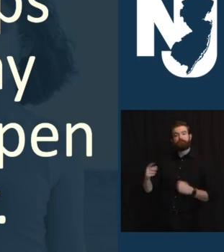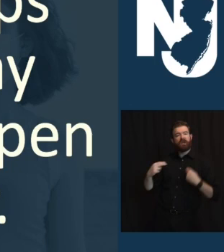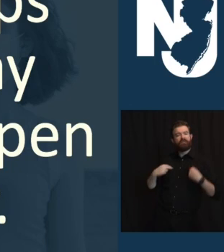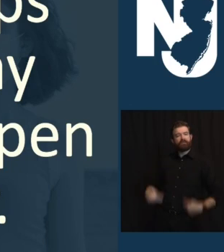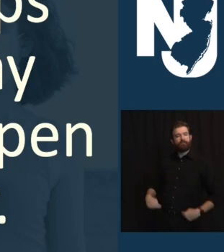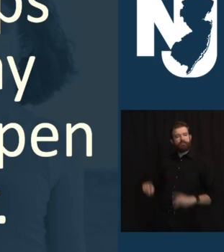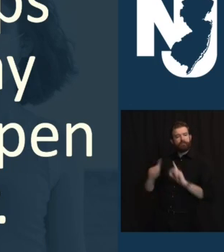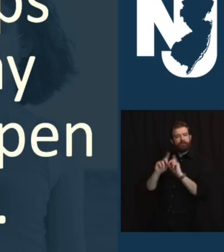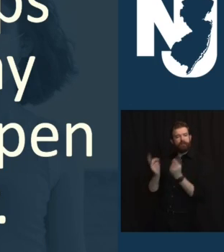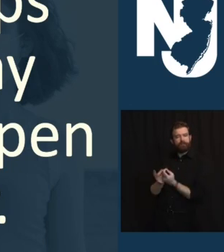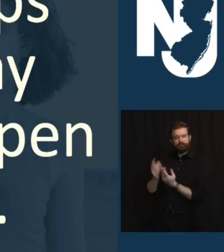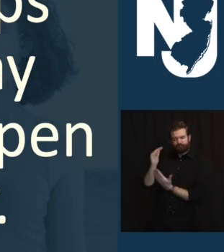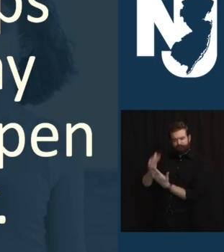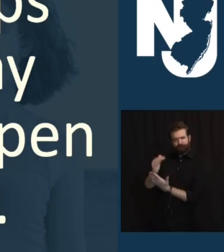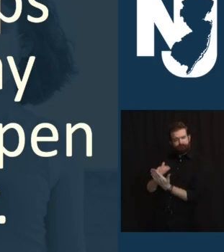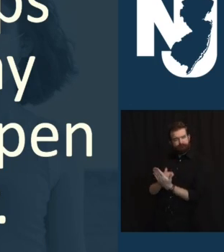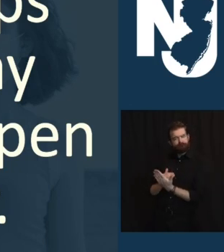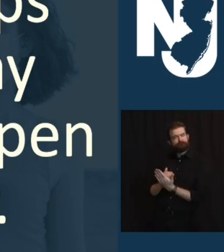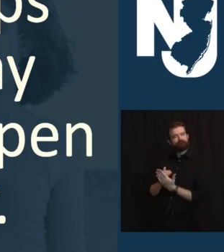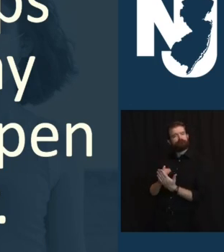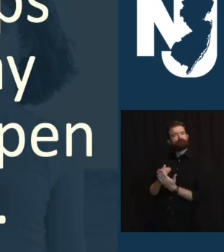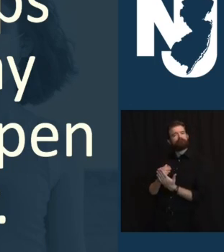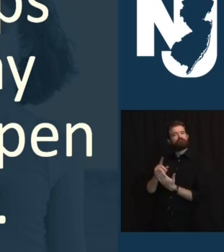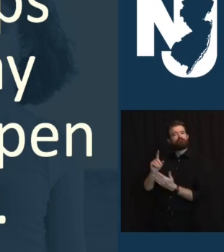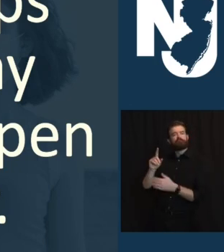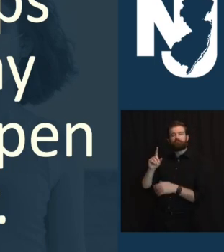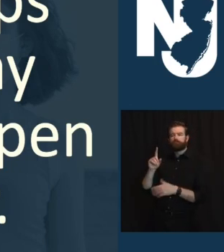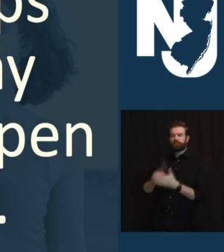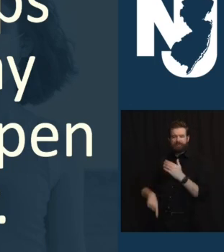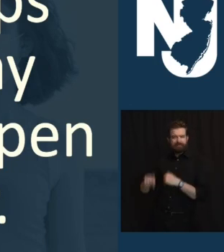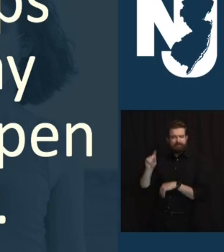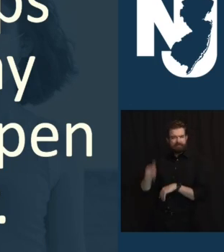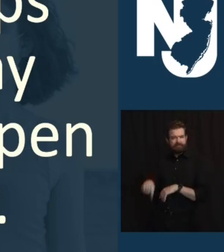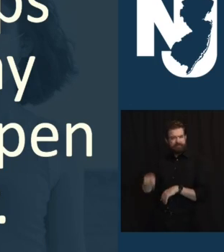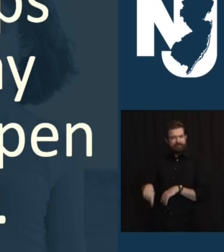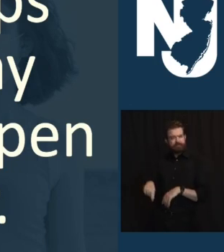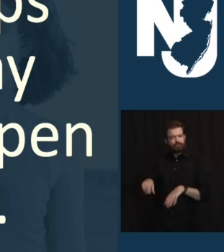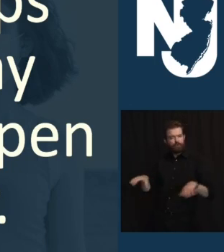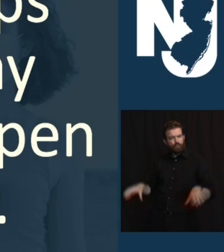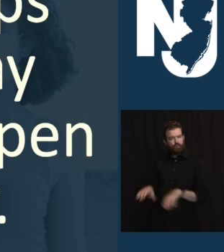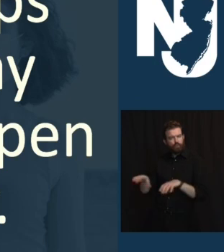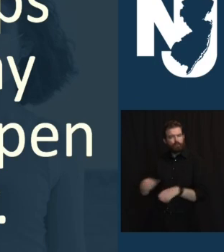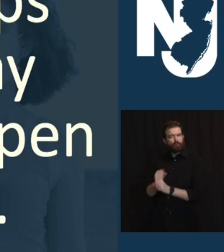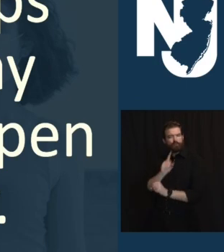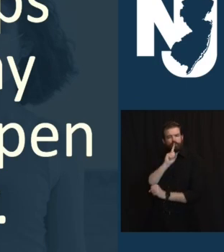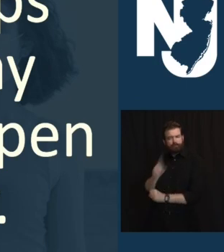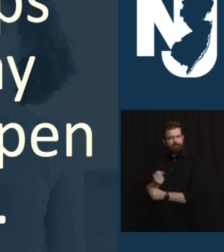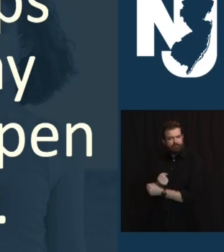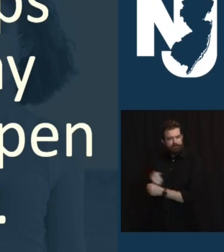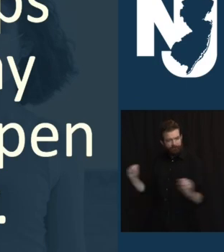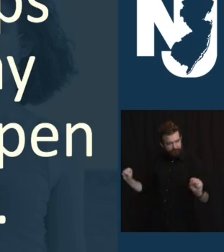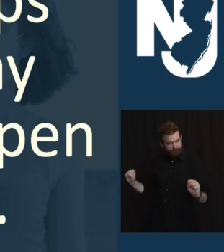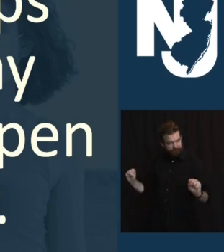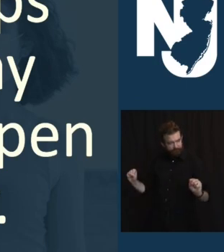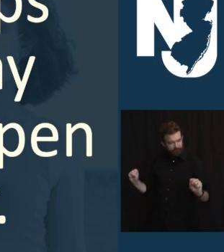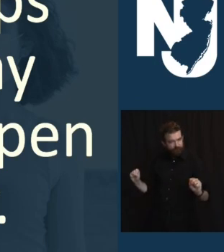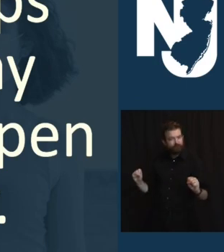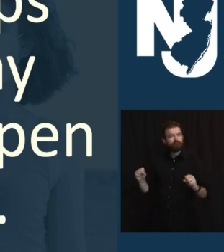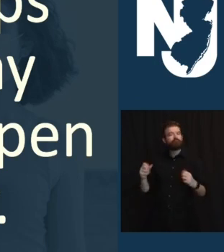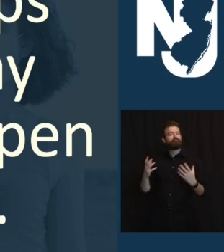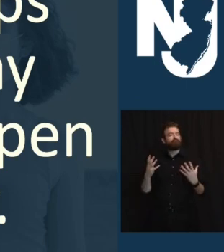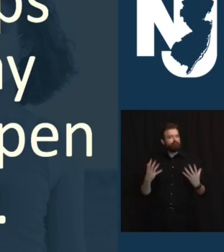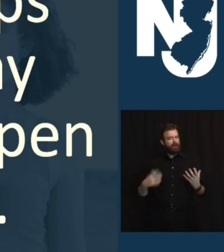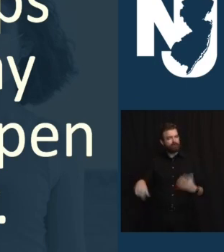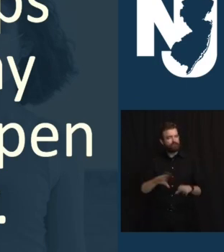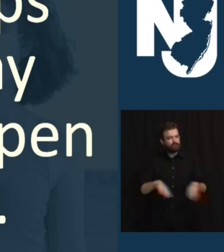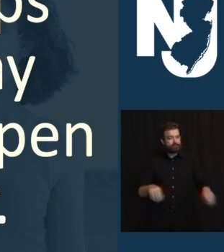health and safety guidance. We are all committed to a safe and fun summer for our kids. The guidance the department